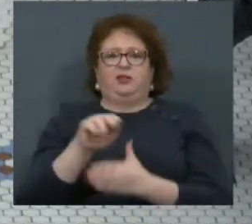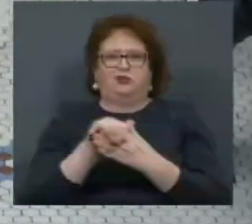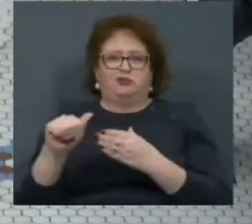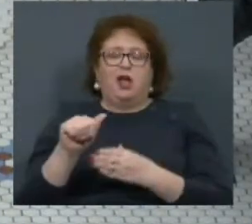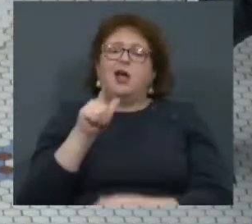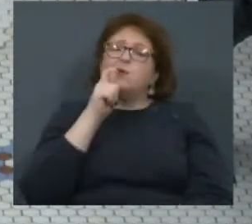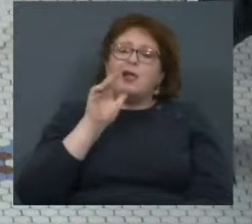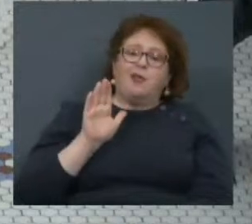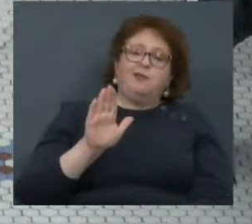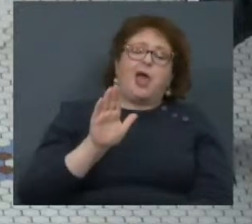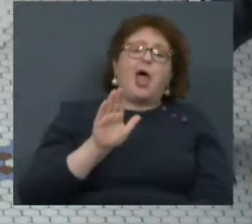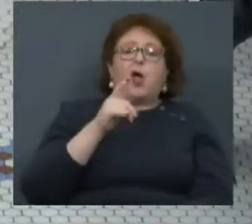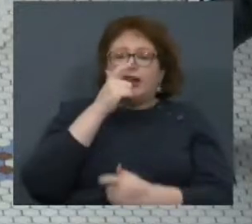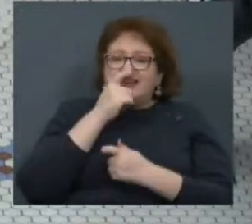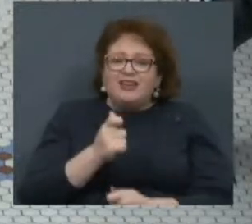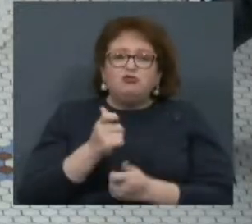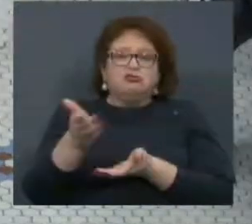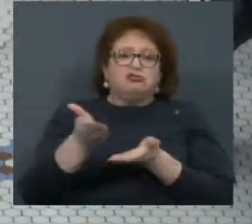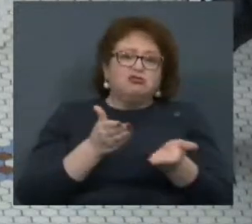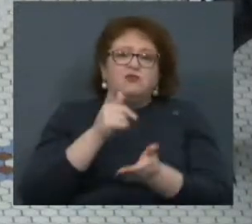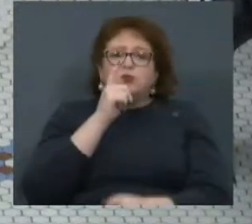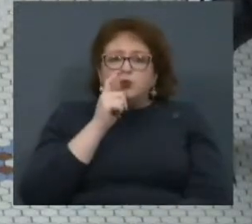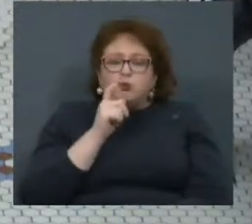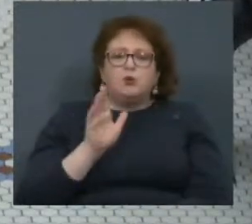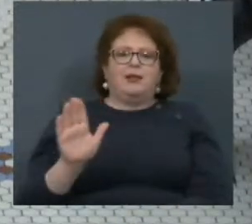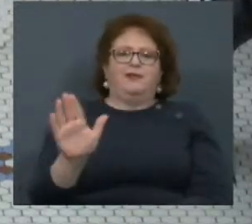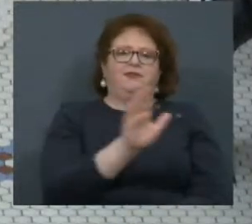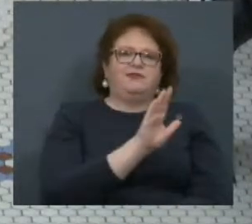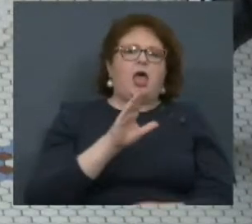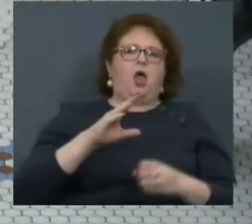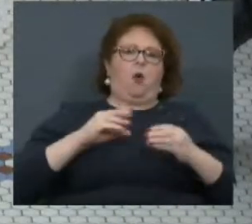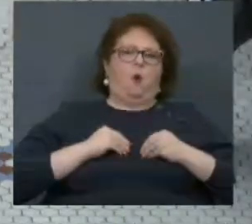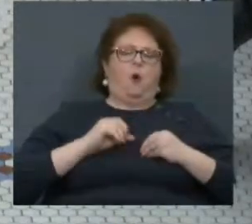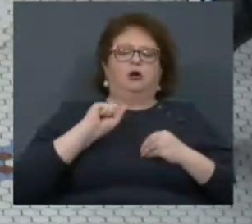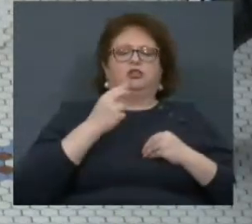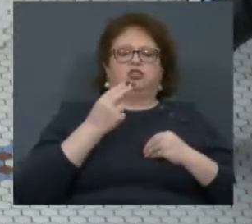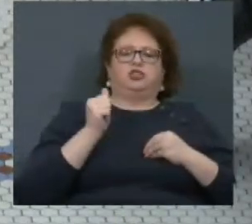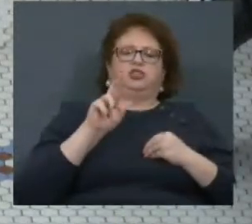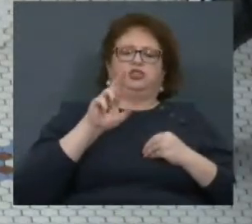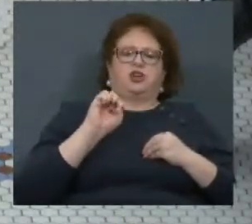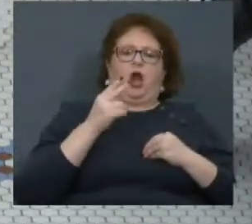the people of Little Rock. Case in point, on top of the